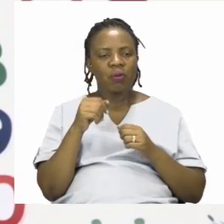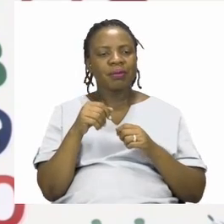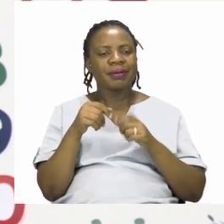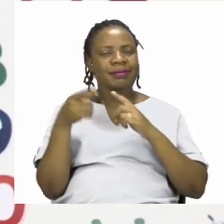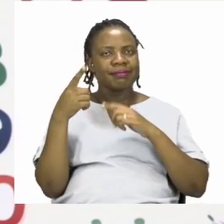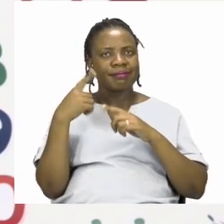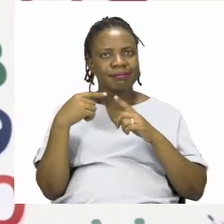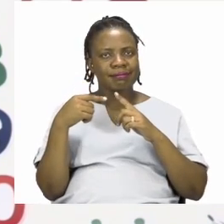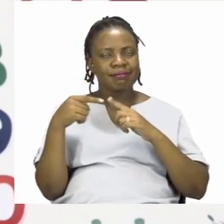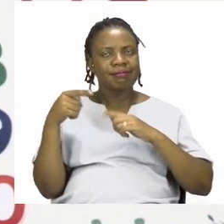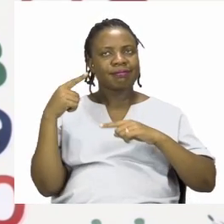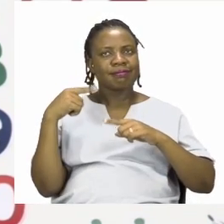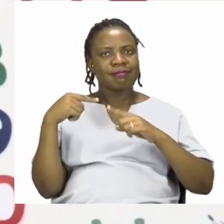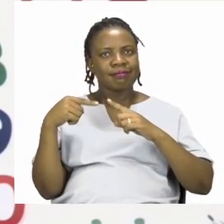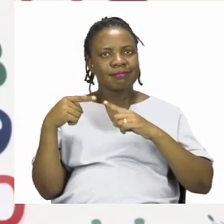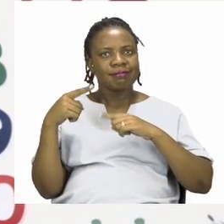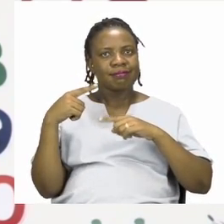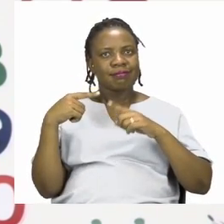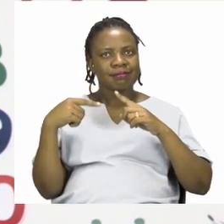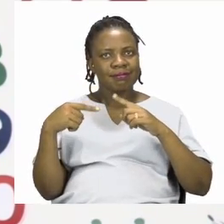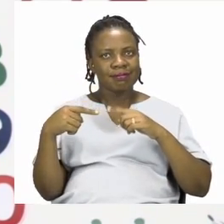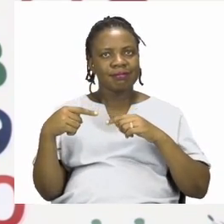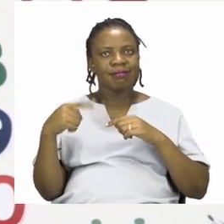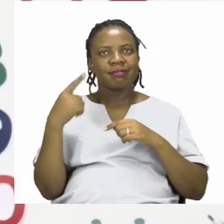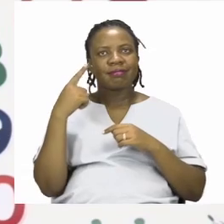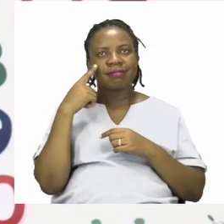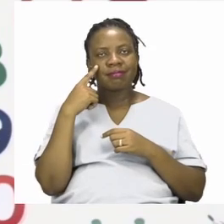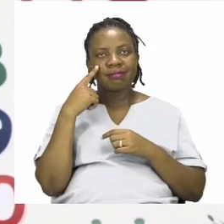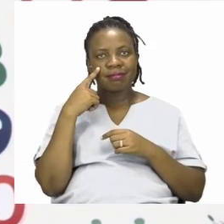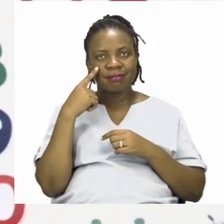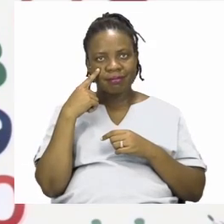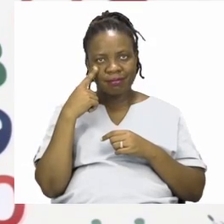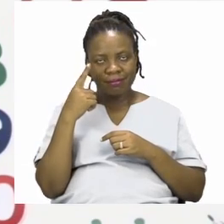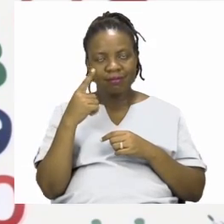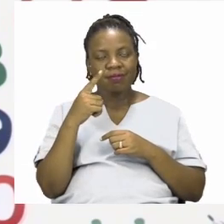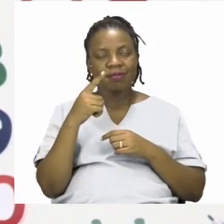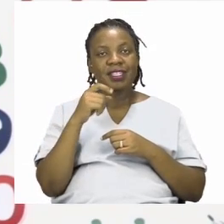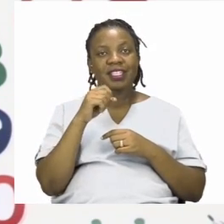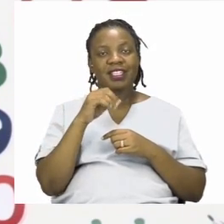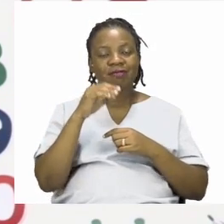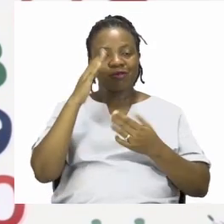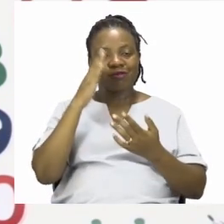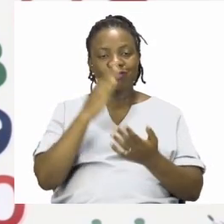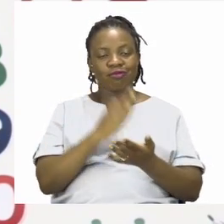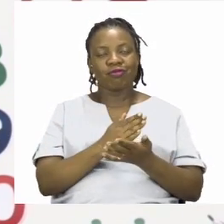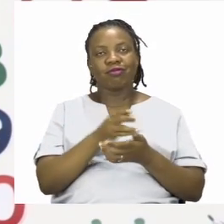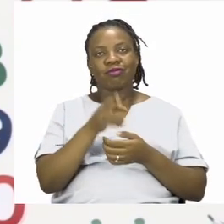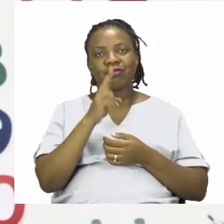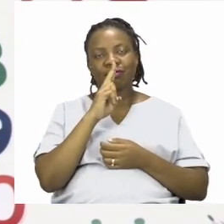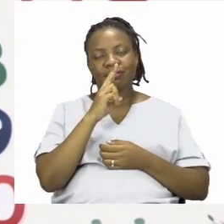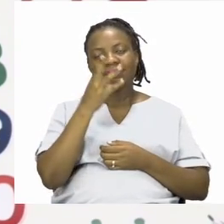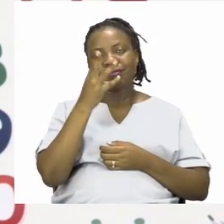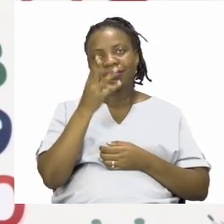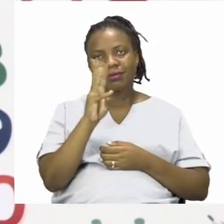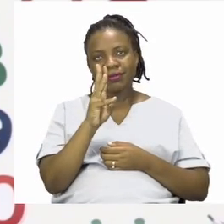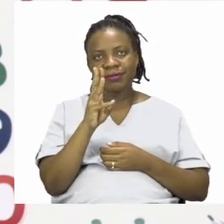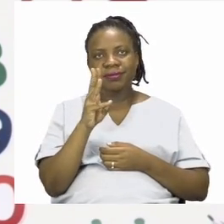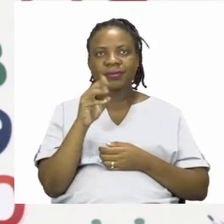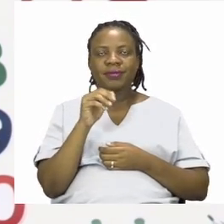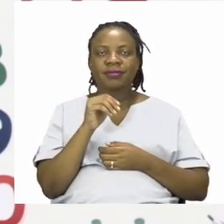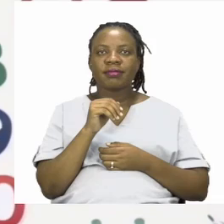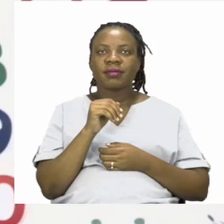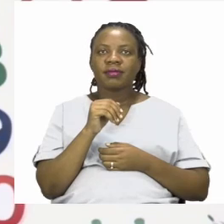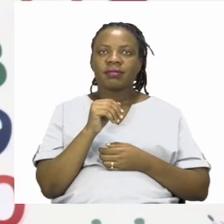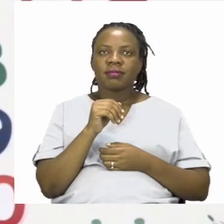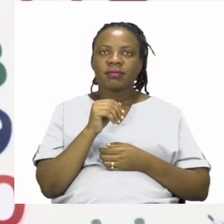repeatedly to see if the answer is indeed 6. Let's do that. So we